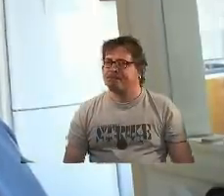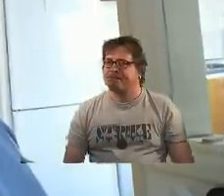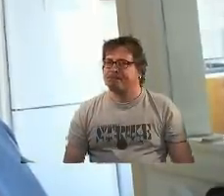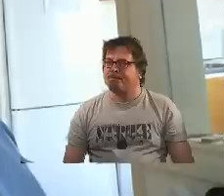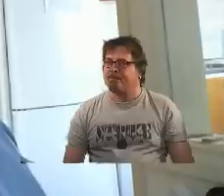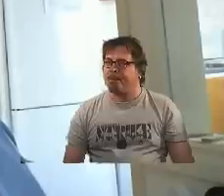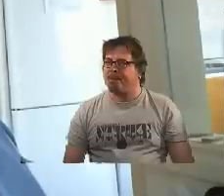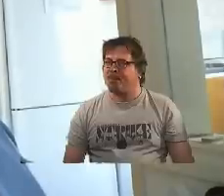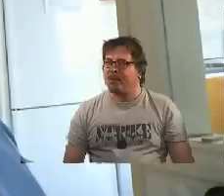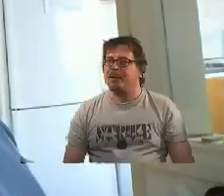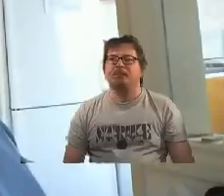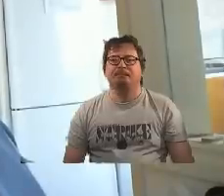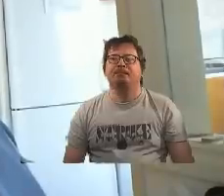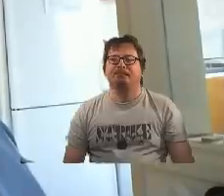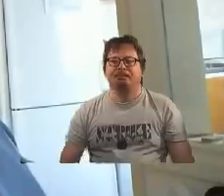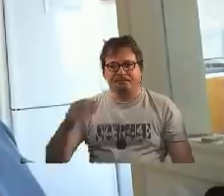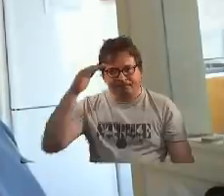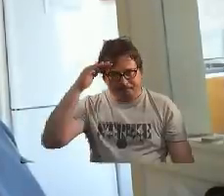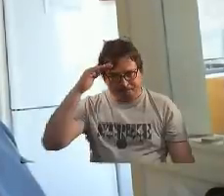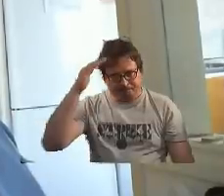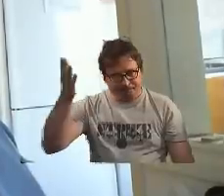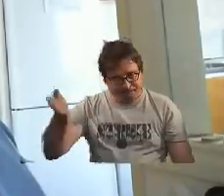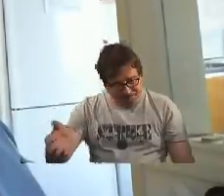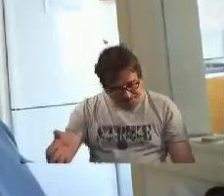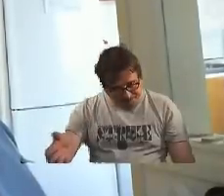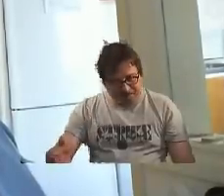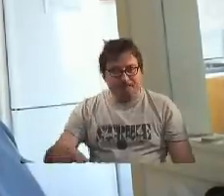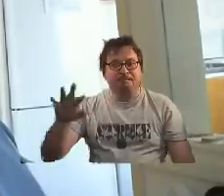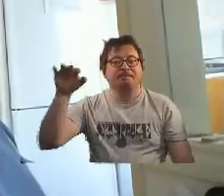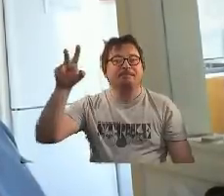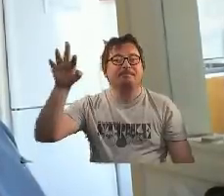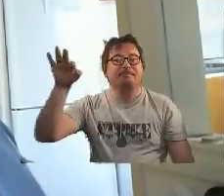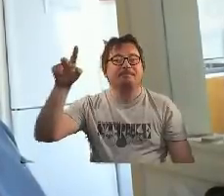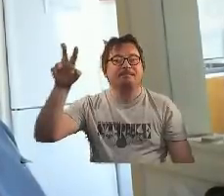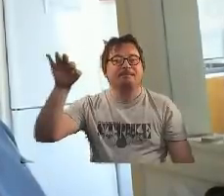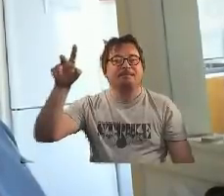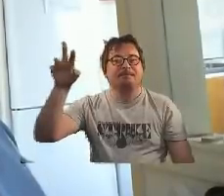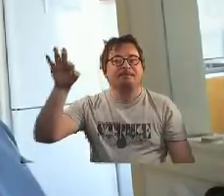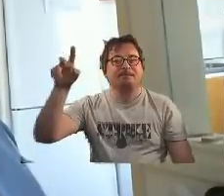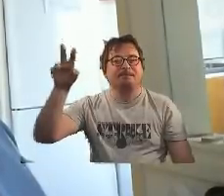you very much for watching, and have fun. We are. Bye-bye.